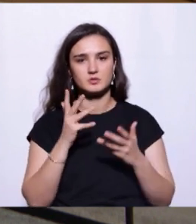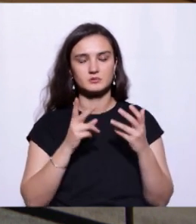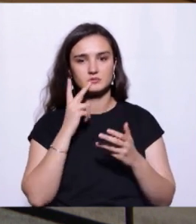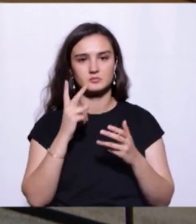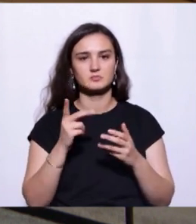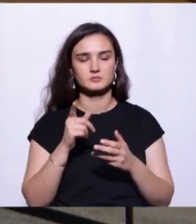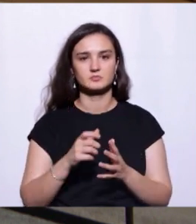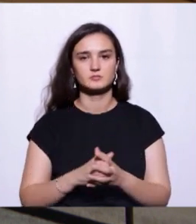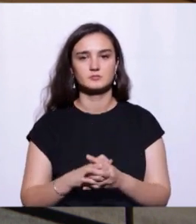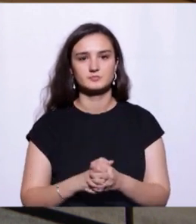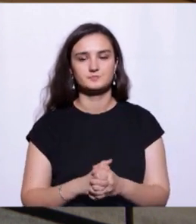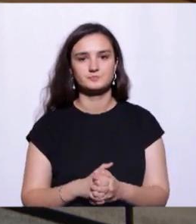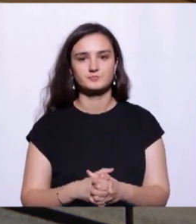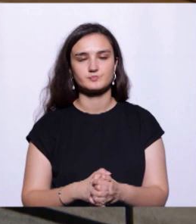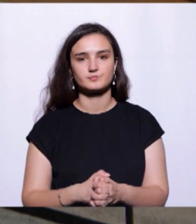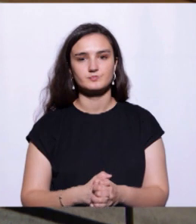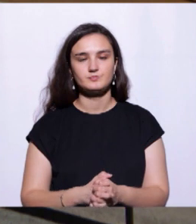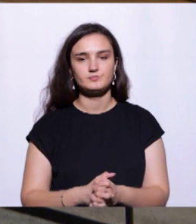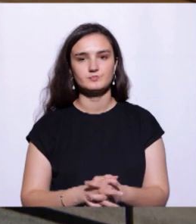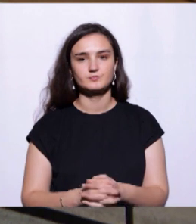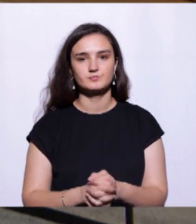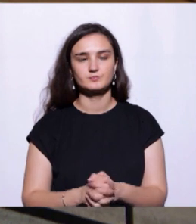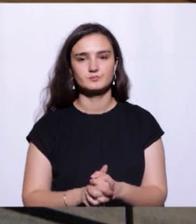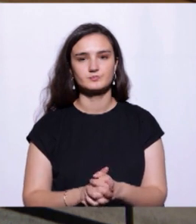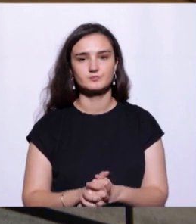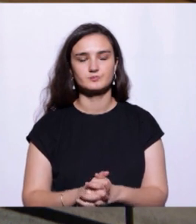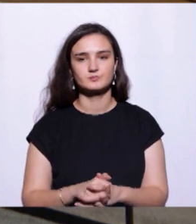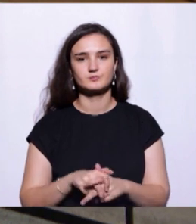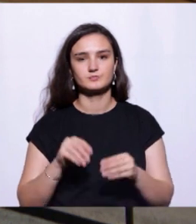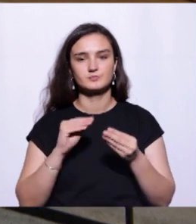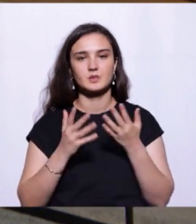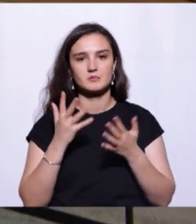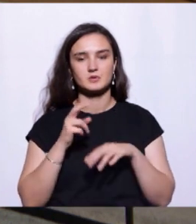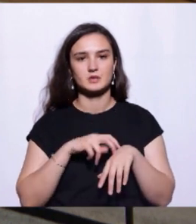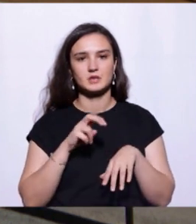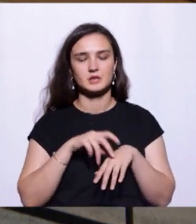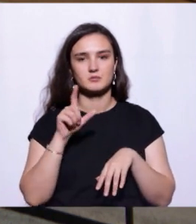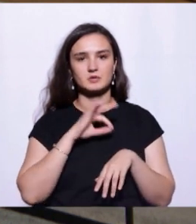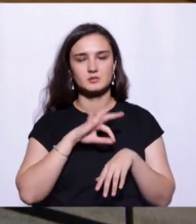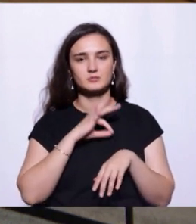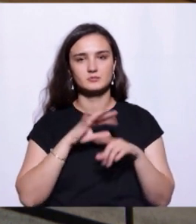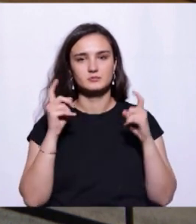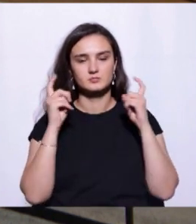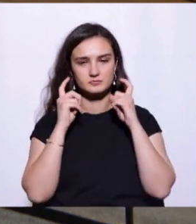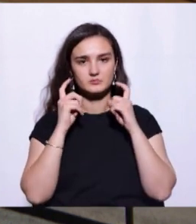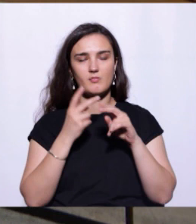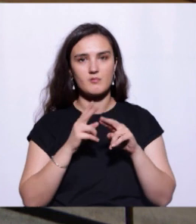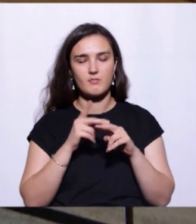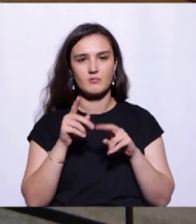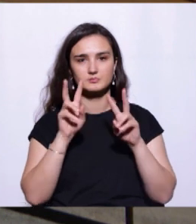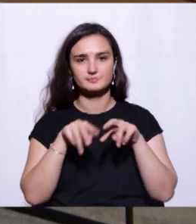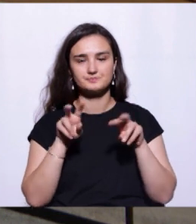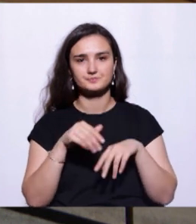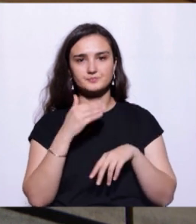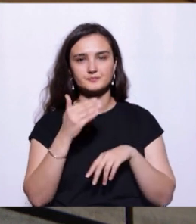them wearing them. Definitely. So anytime you have a breathing problem, probably doctor uses this equipment to